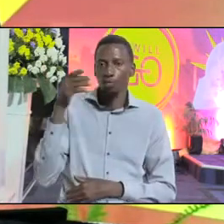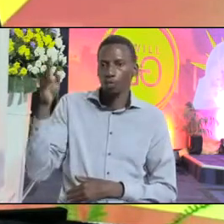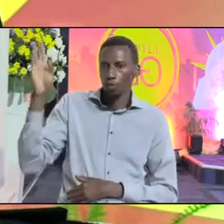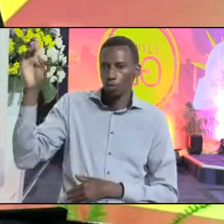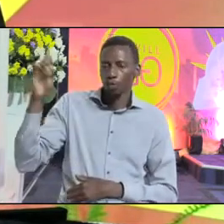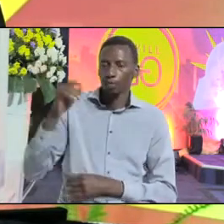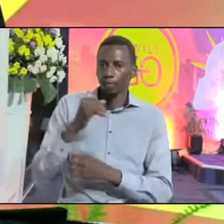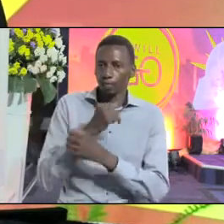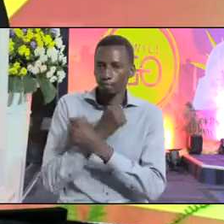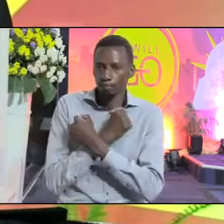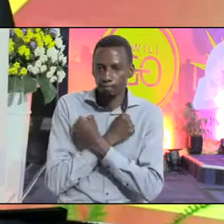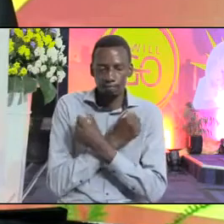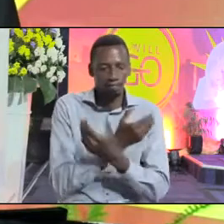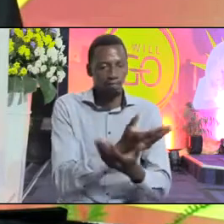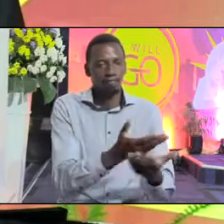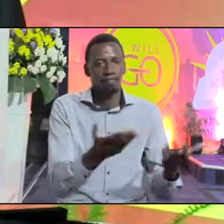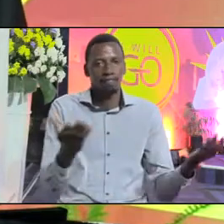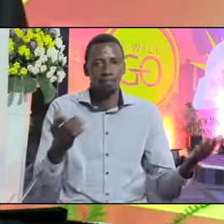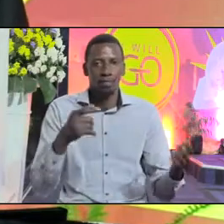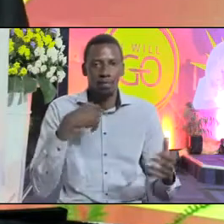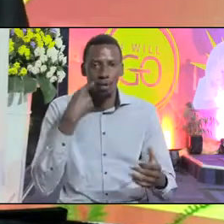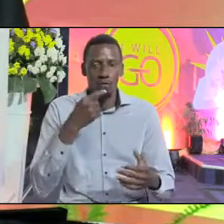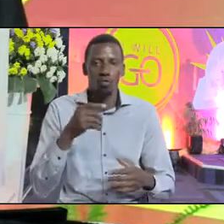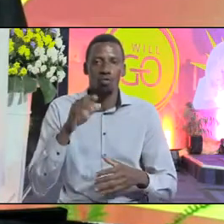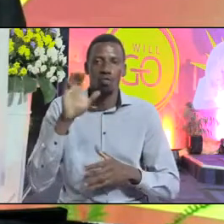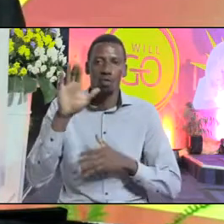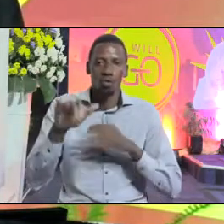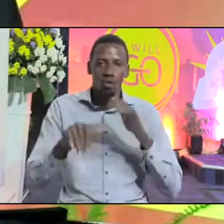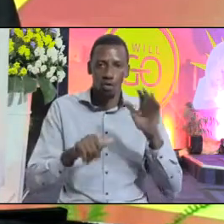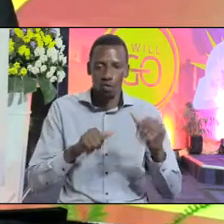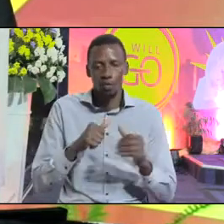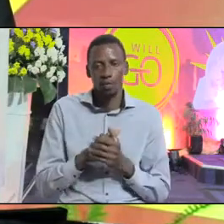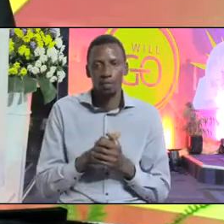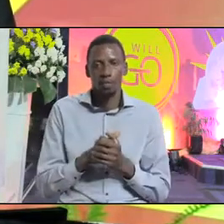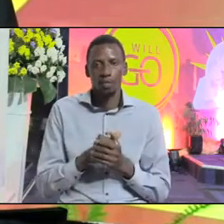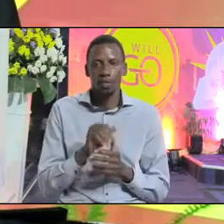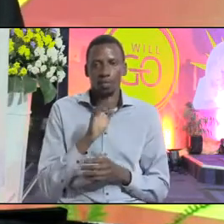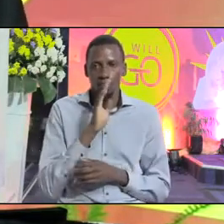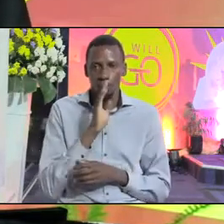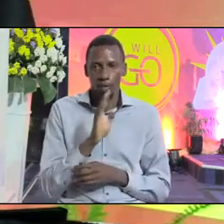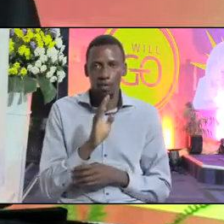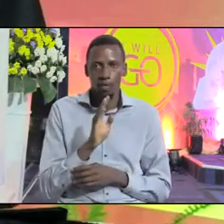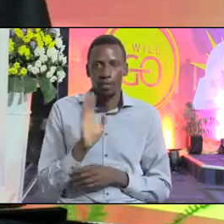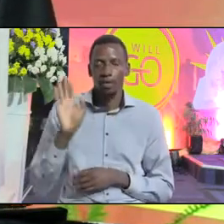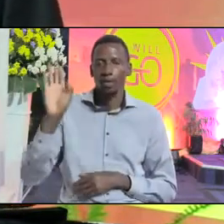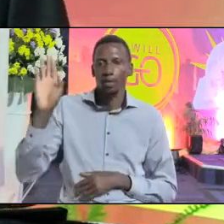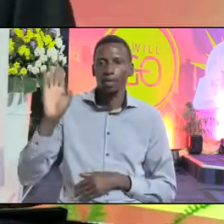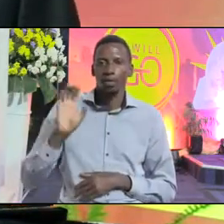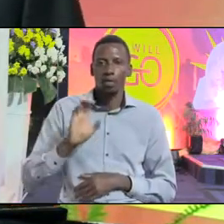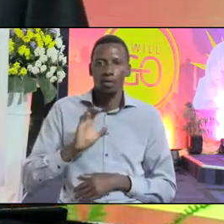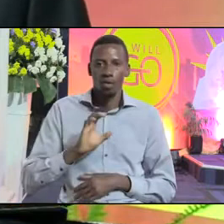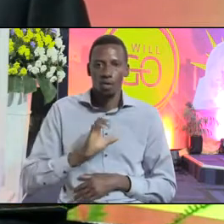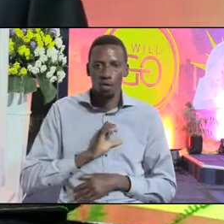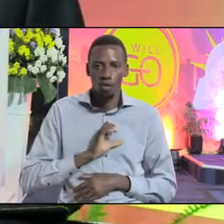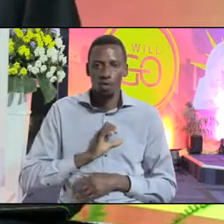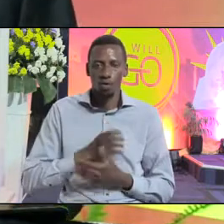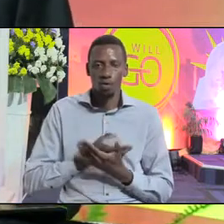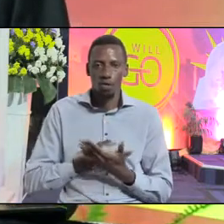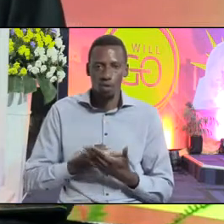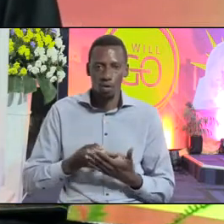God and who are called to be his own holy